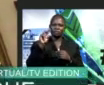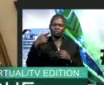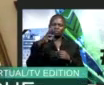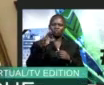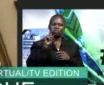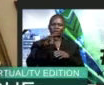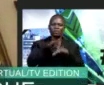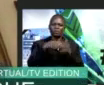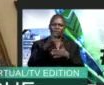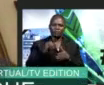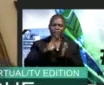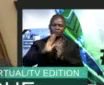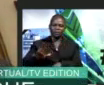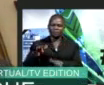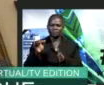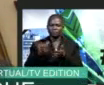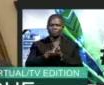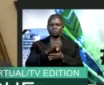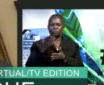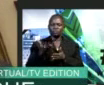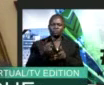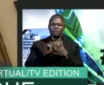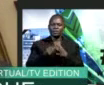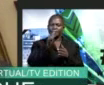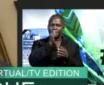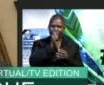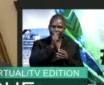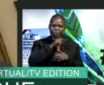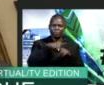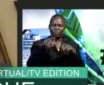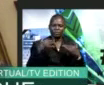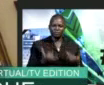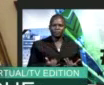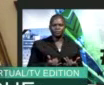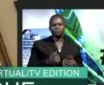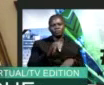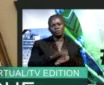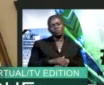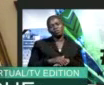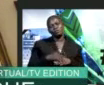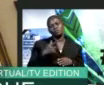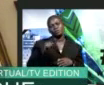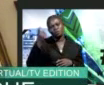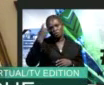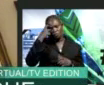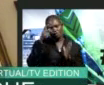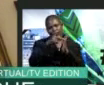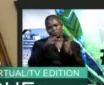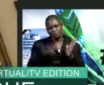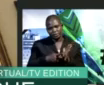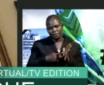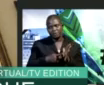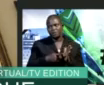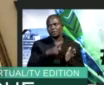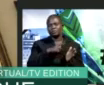okay? So let us leave the ones that have already been privatized. But now, on the government policy,